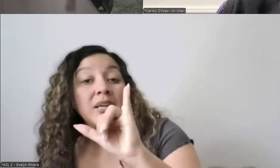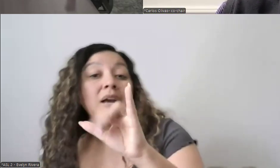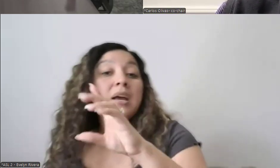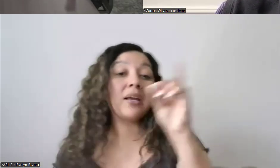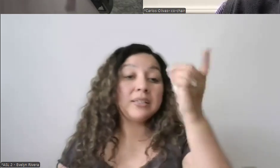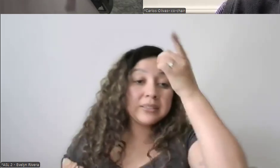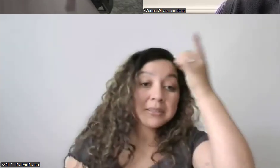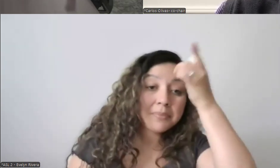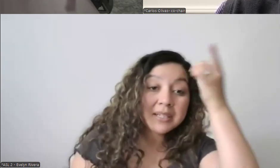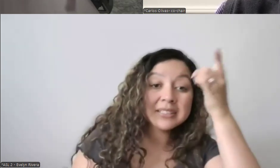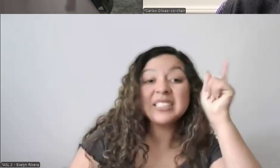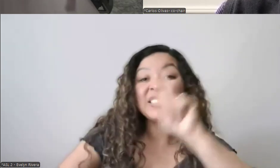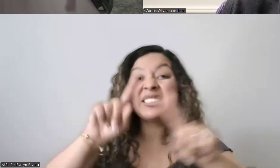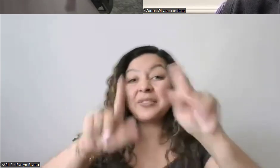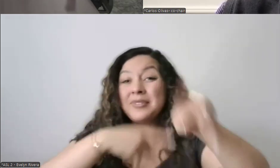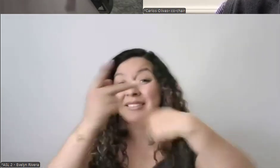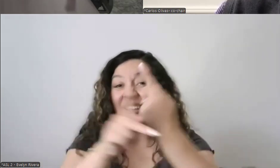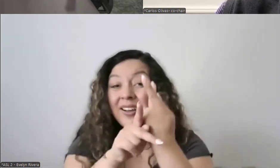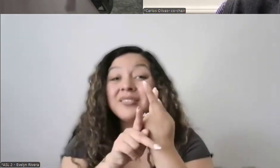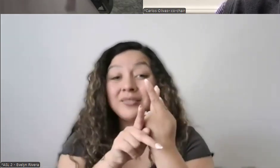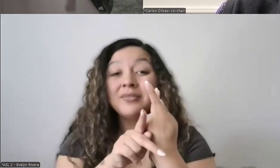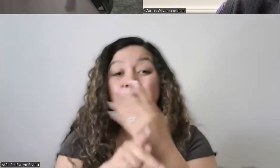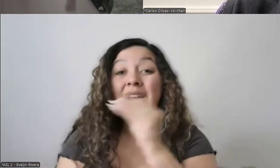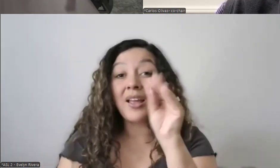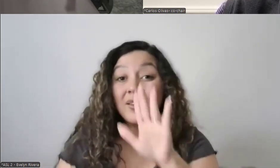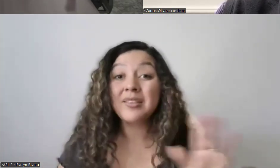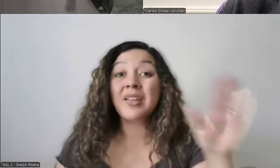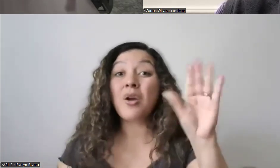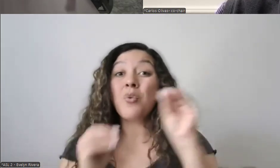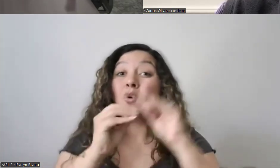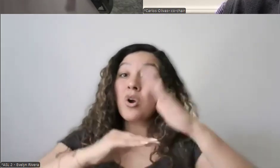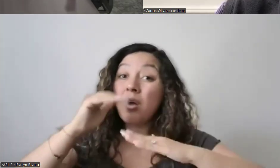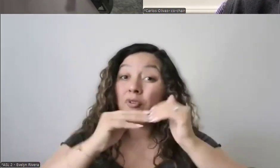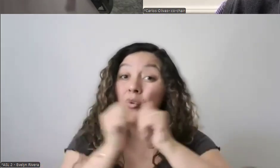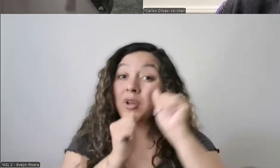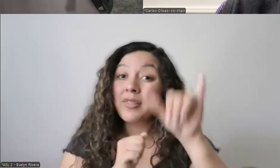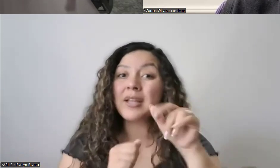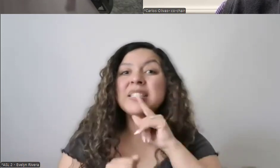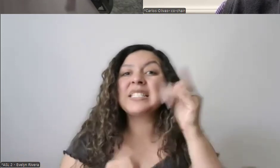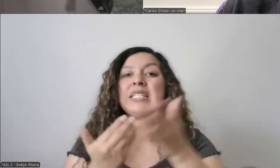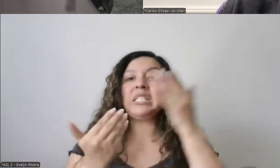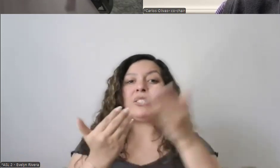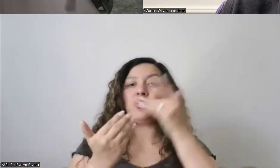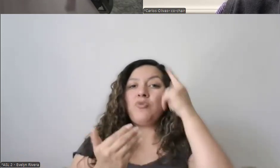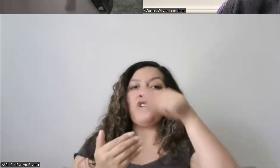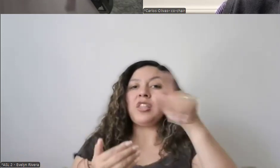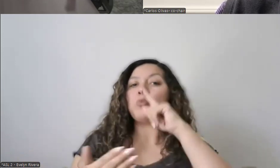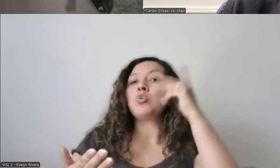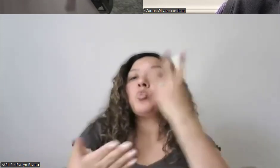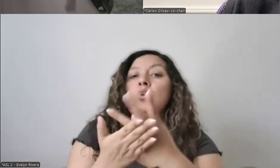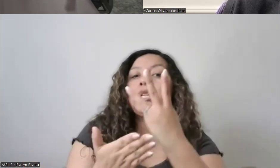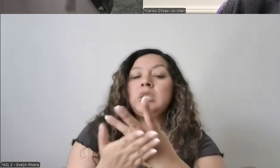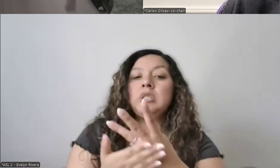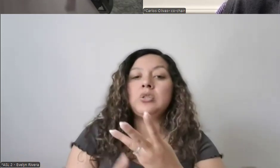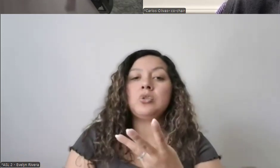different faces. And if they're more comfortable with it, I think it's easier for them to be around. We were